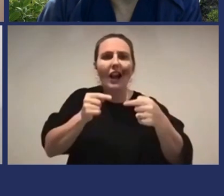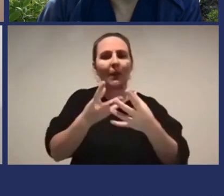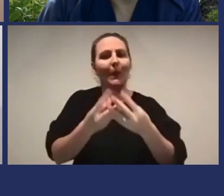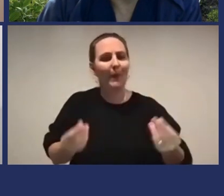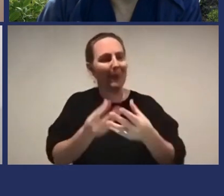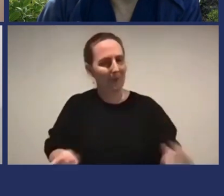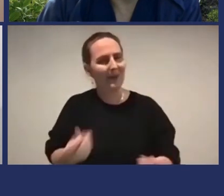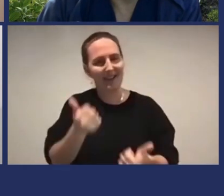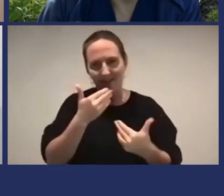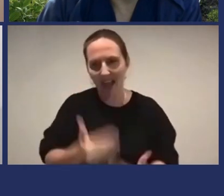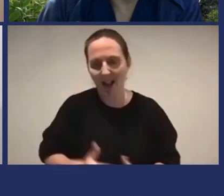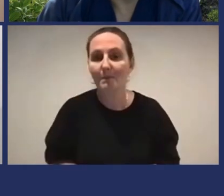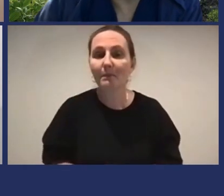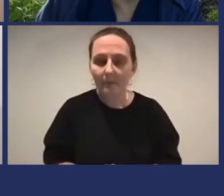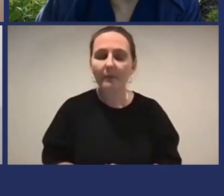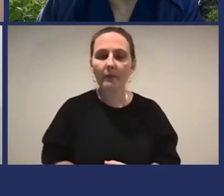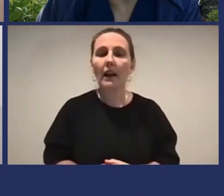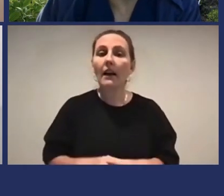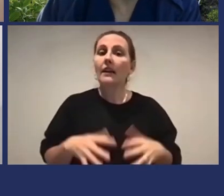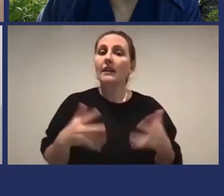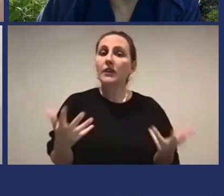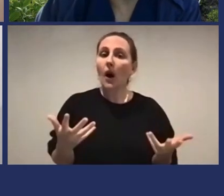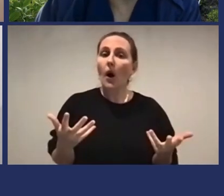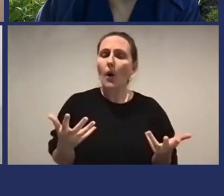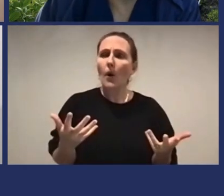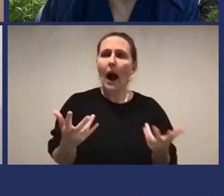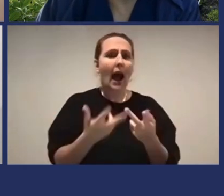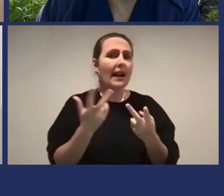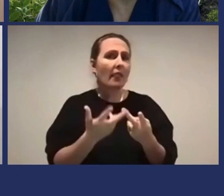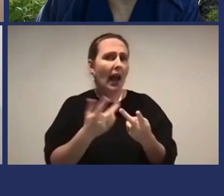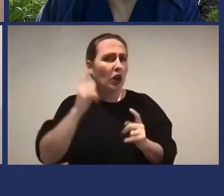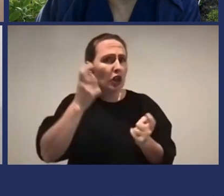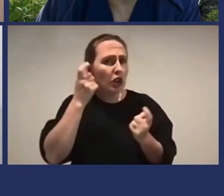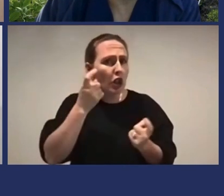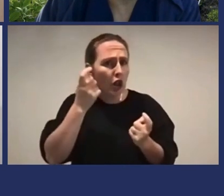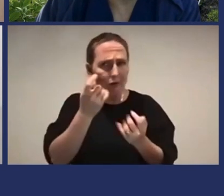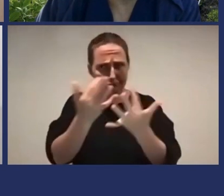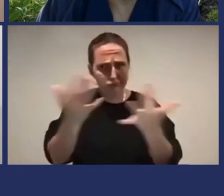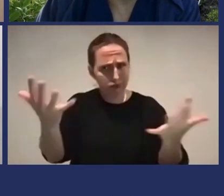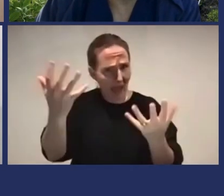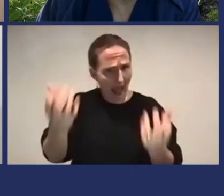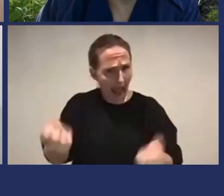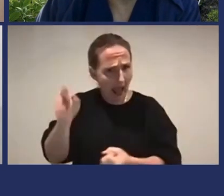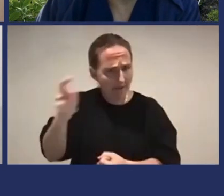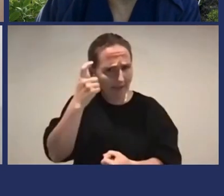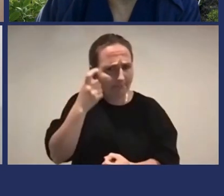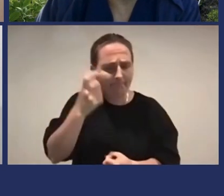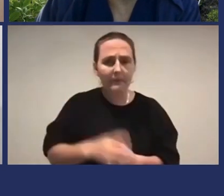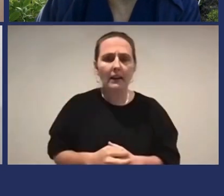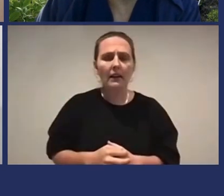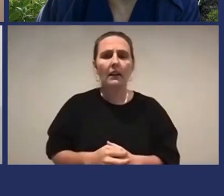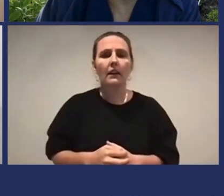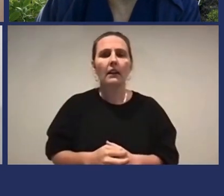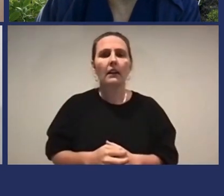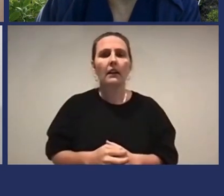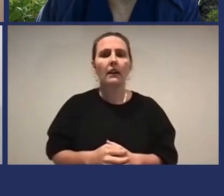concerns that a lot of people have had is how come the vaccine is considered safe for my unborn baby, but it's